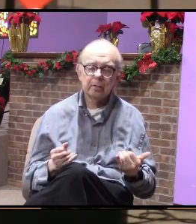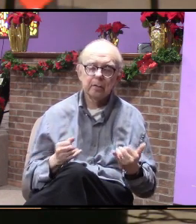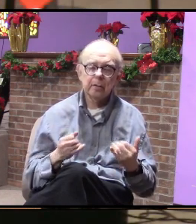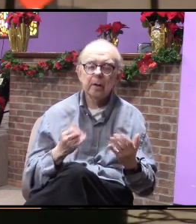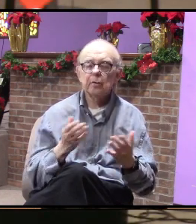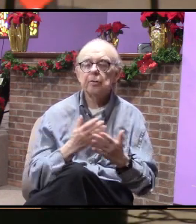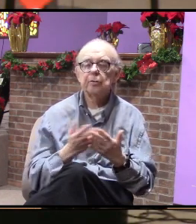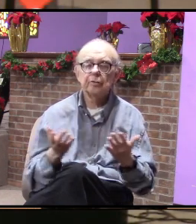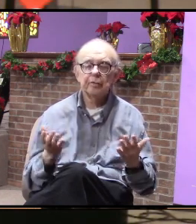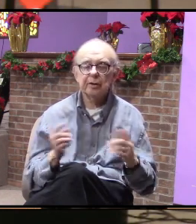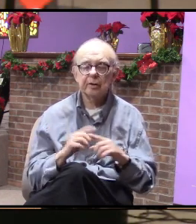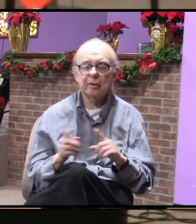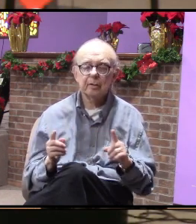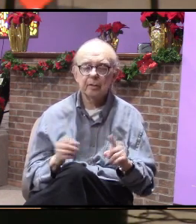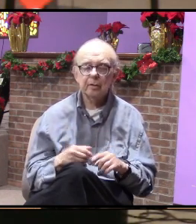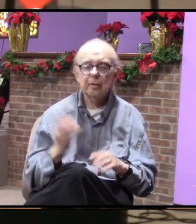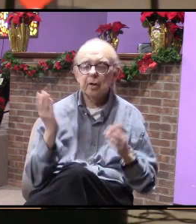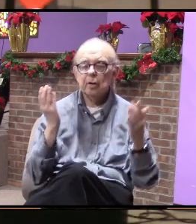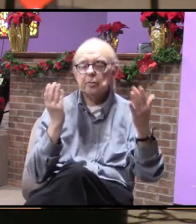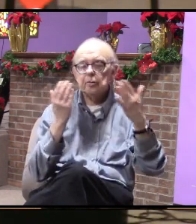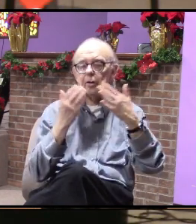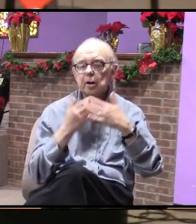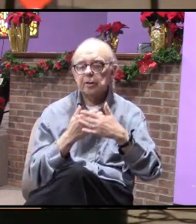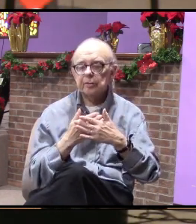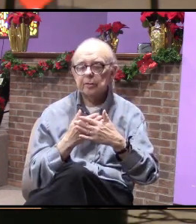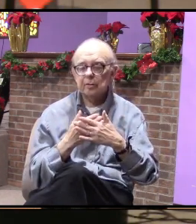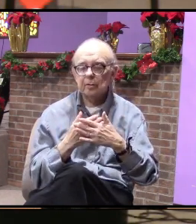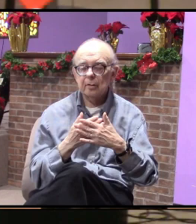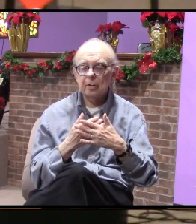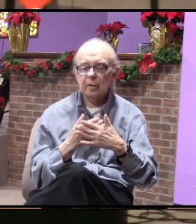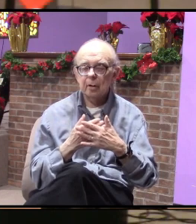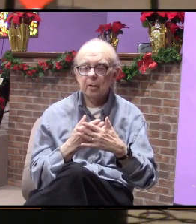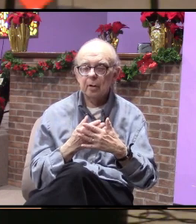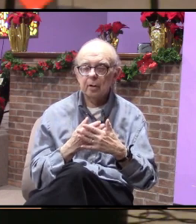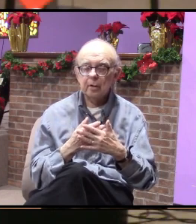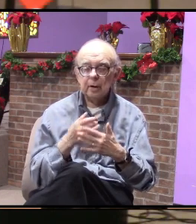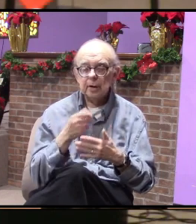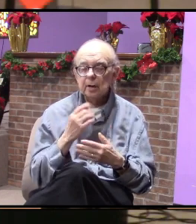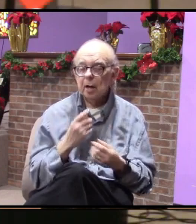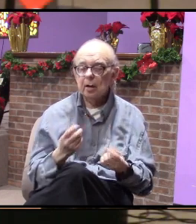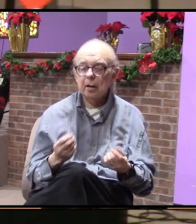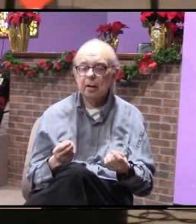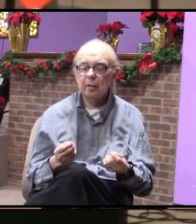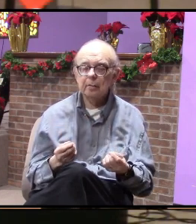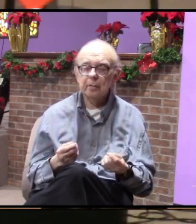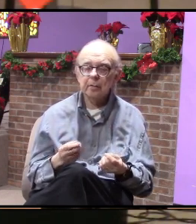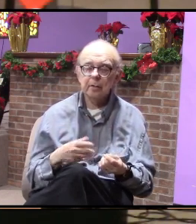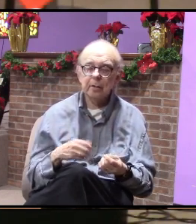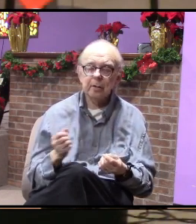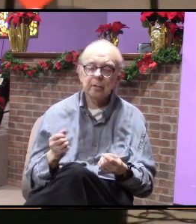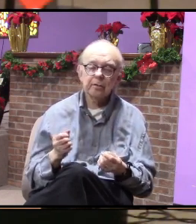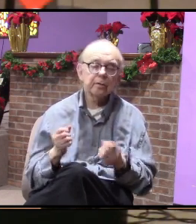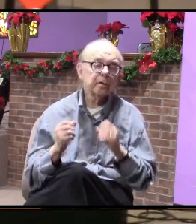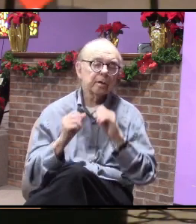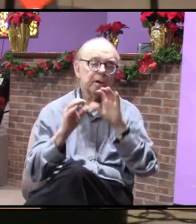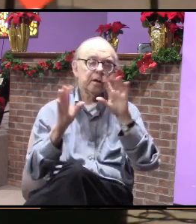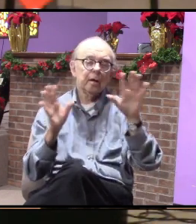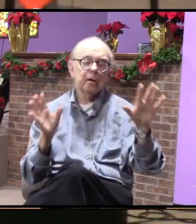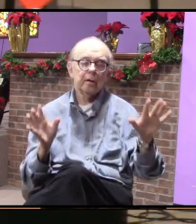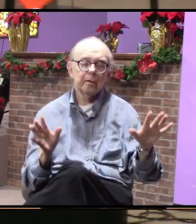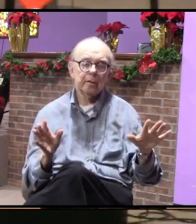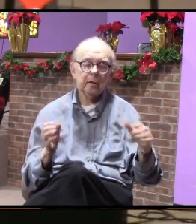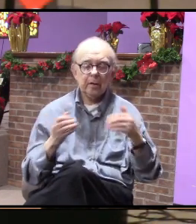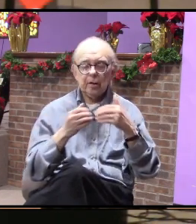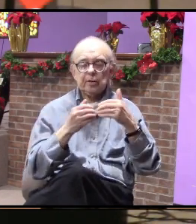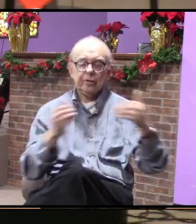do something else. There was darkness. And what did he do? He took the light to